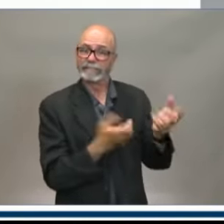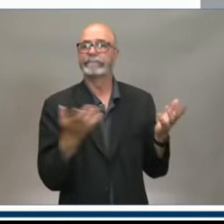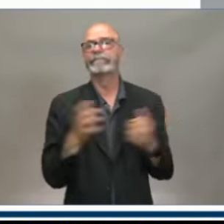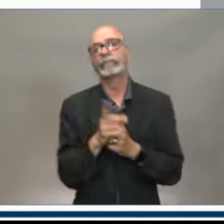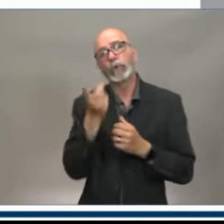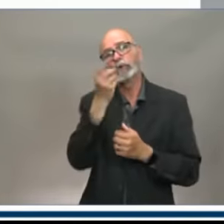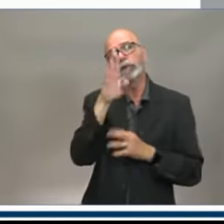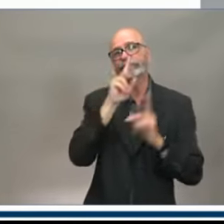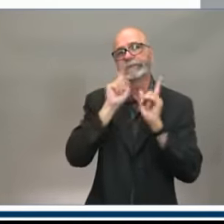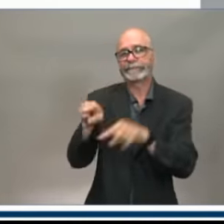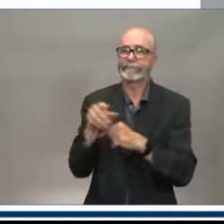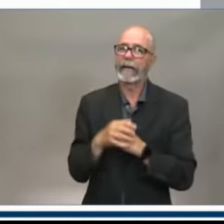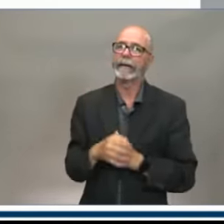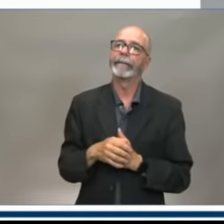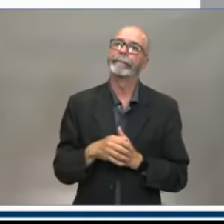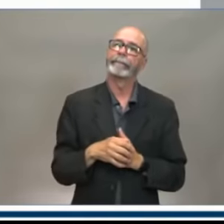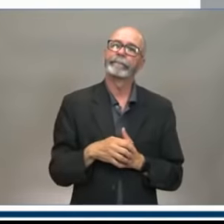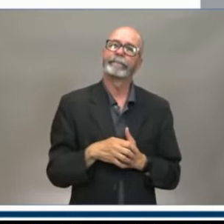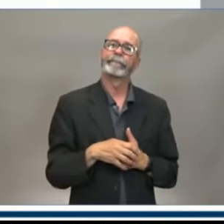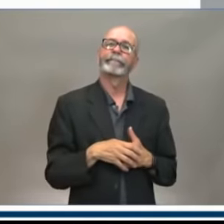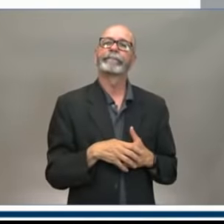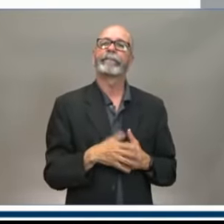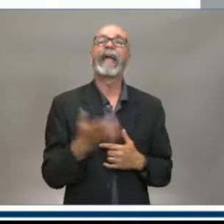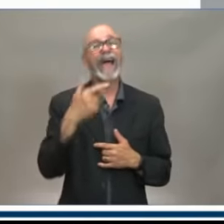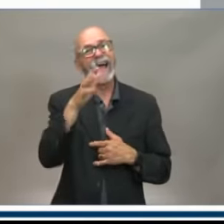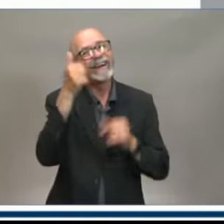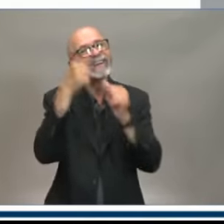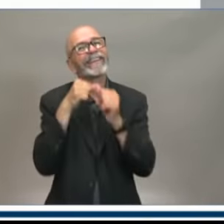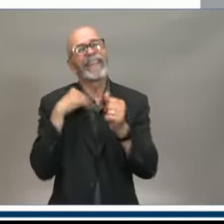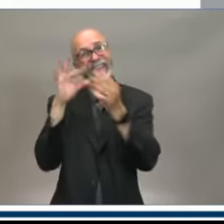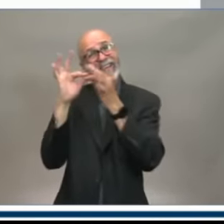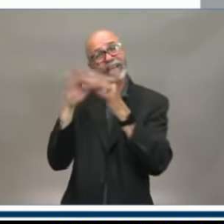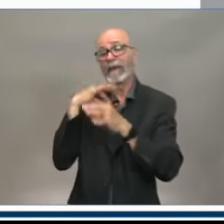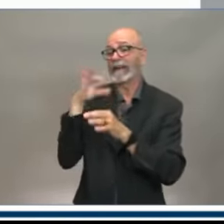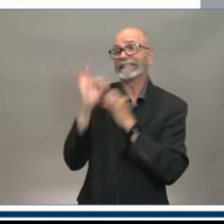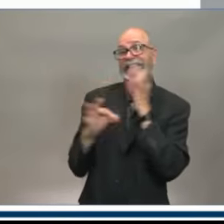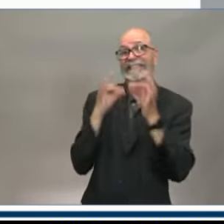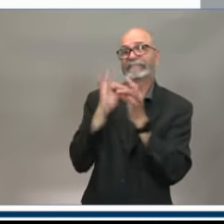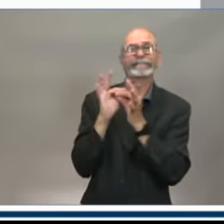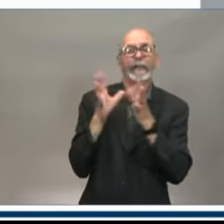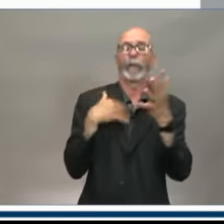national conversations, when I've said the test becomes unreliable